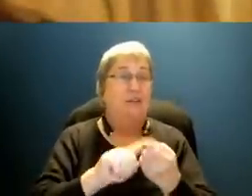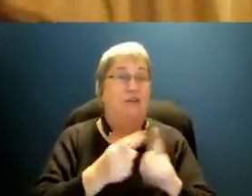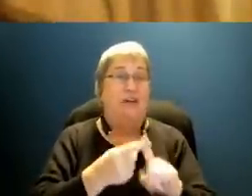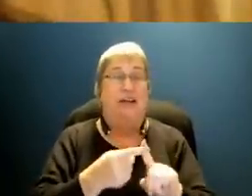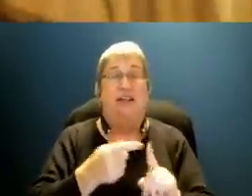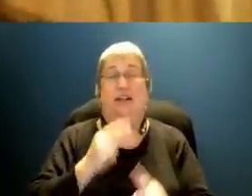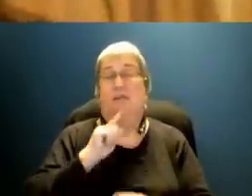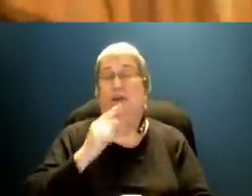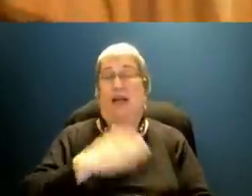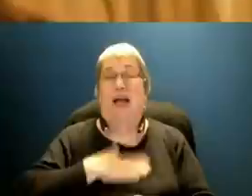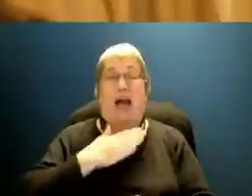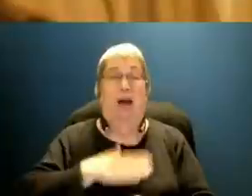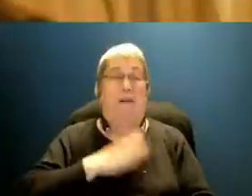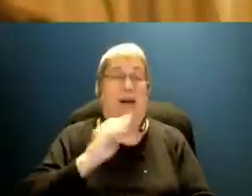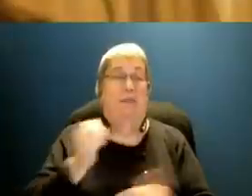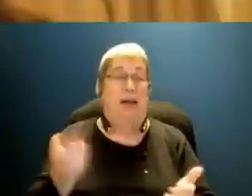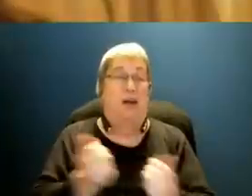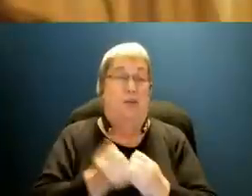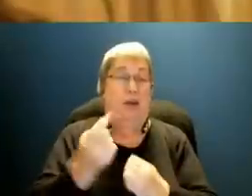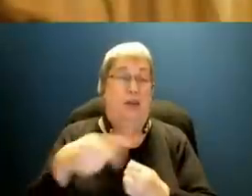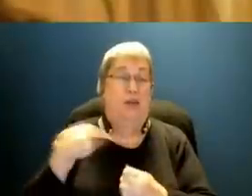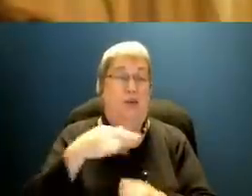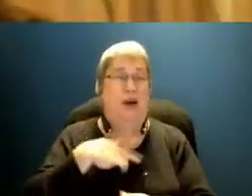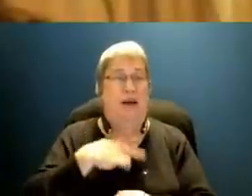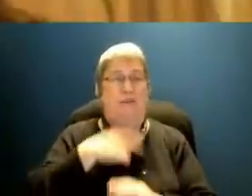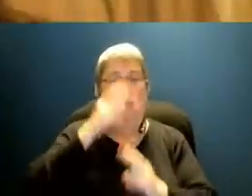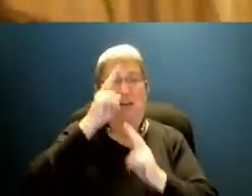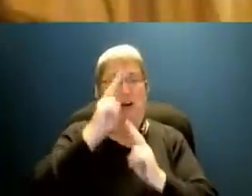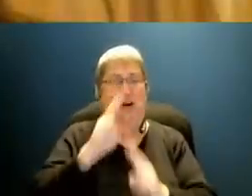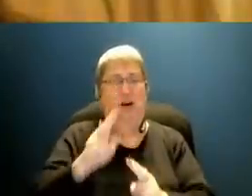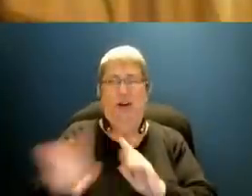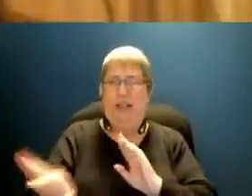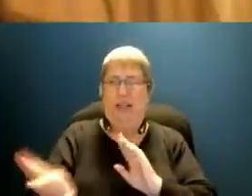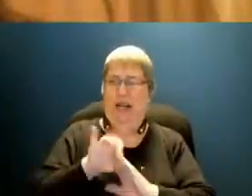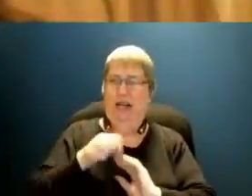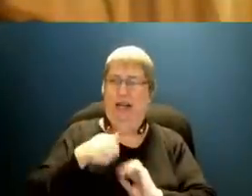to be here with you today, and I'm honored to have been chosen to address you today.